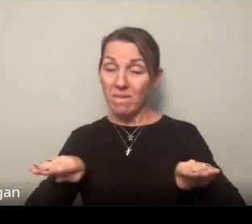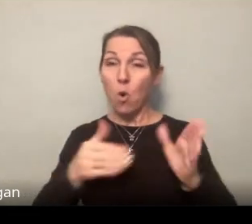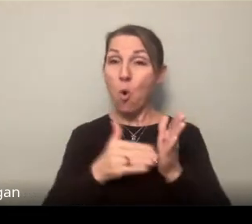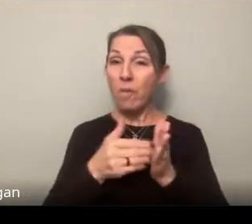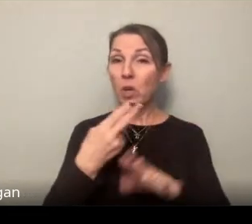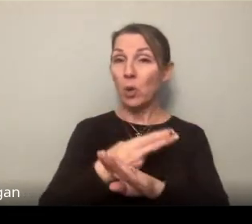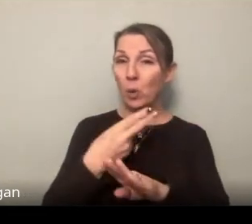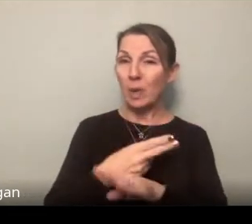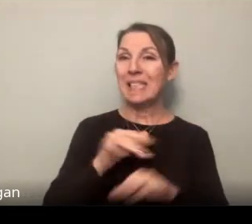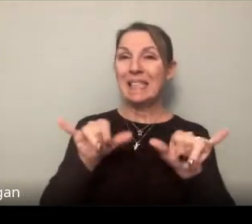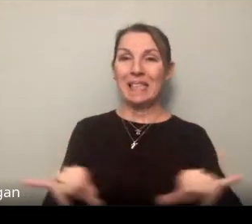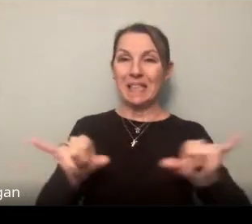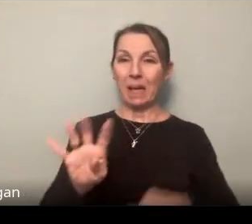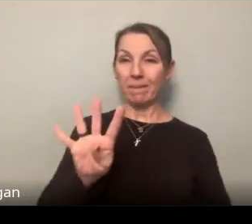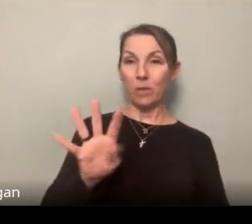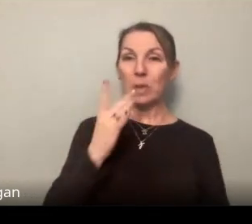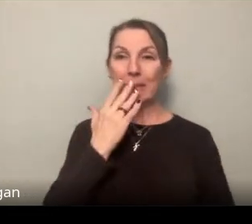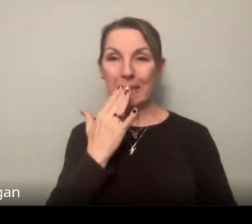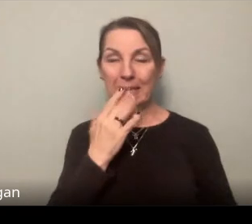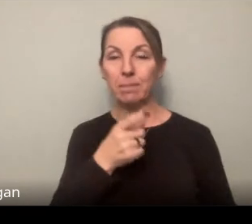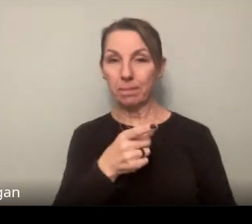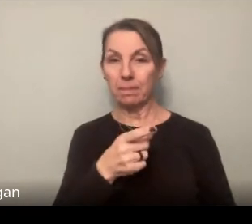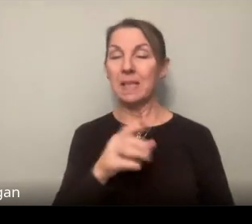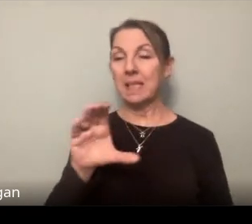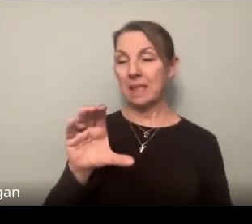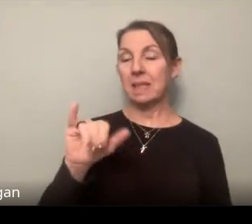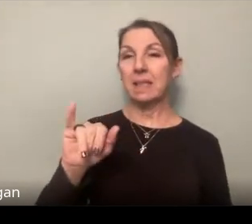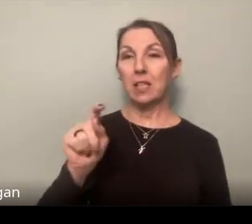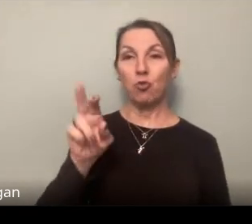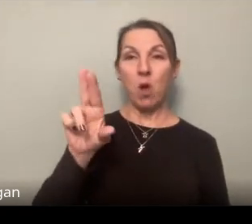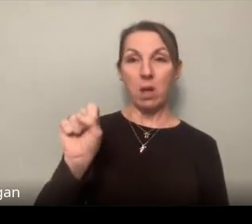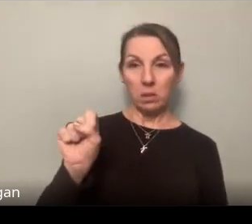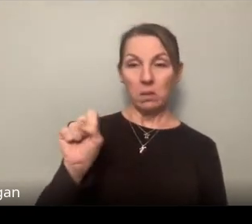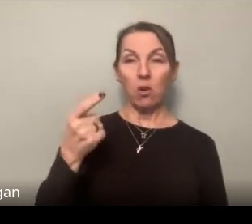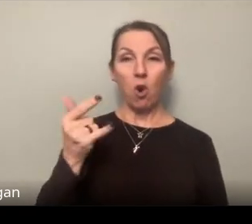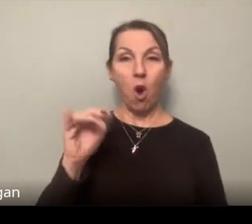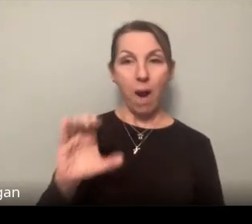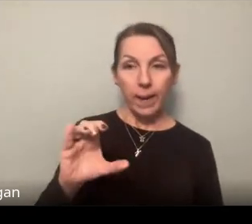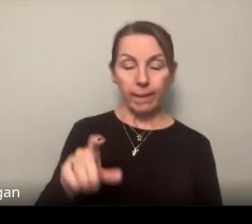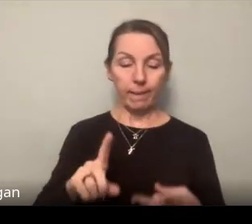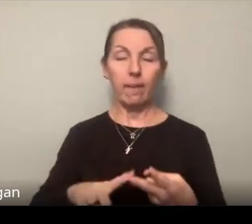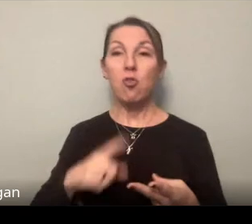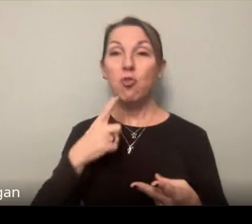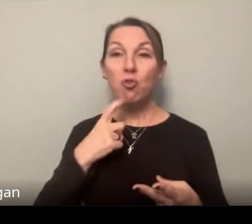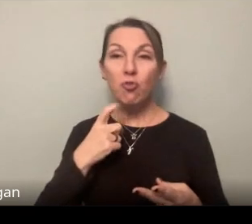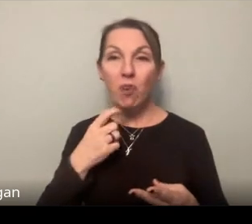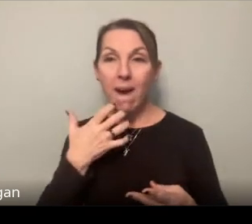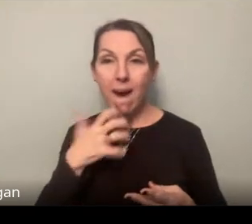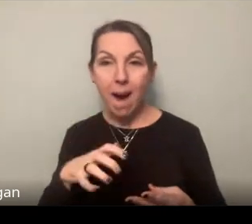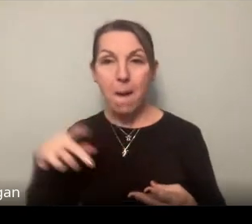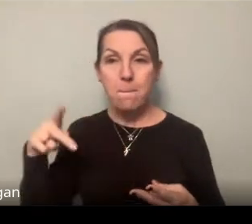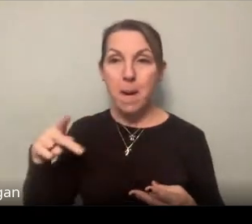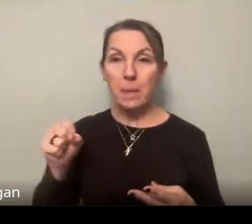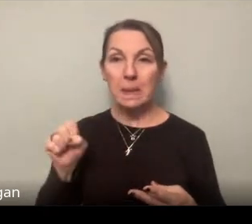like the same 4 seasonings: the Right. adobo, the citrusy garlic. I love red hot pepper seeds too, Right. and